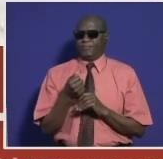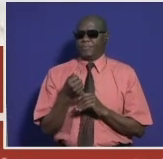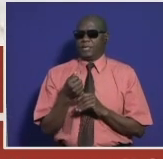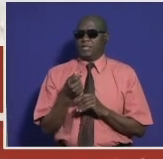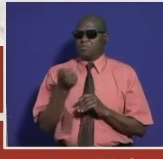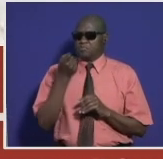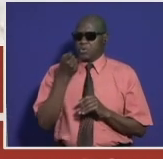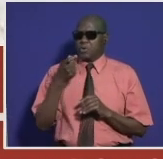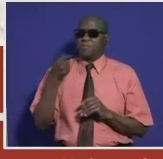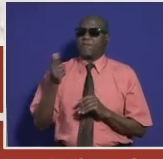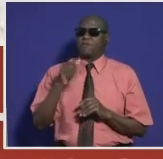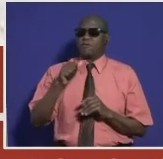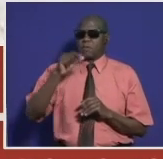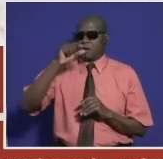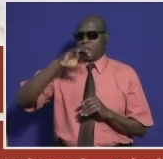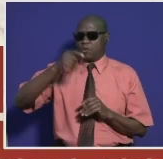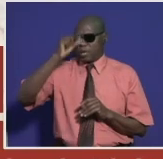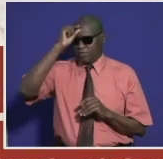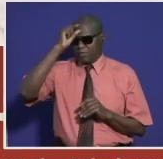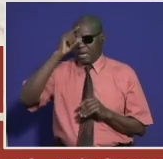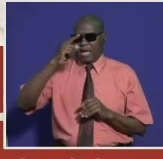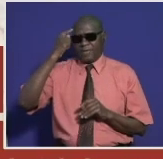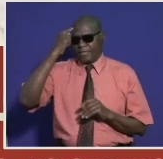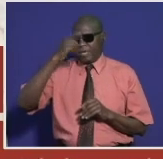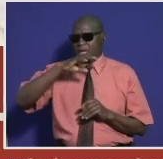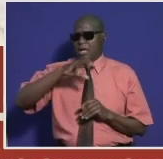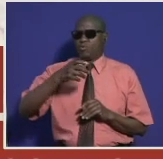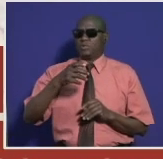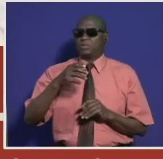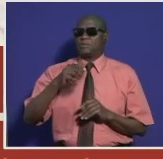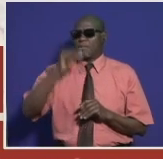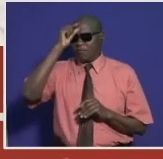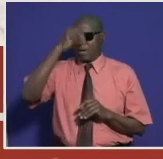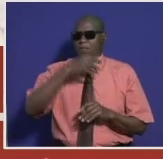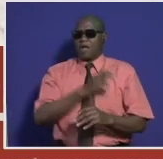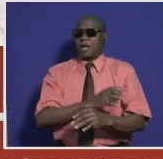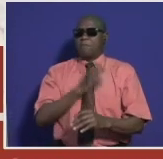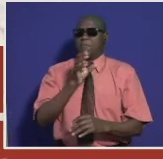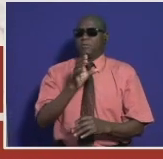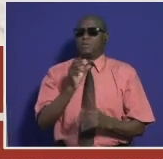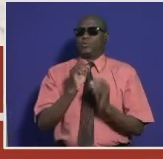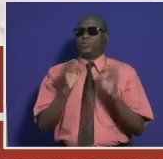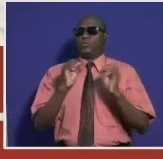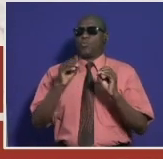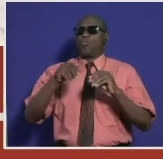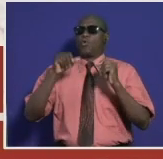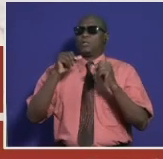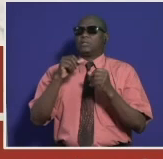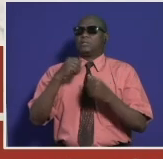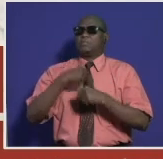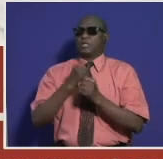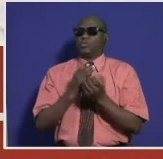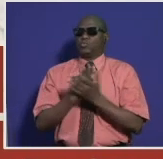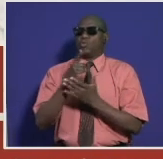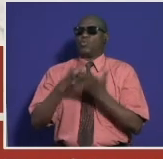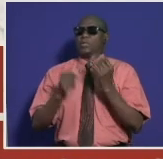earn from the county governments, I don't think the county governments have the capacity even to quality assure what is being done by